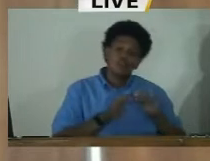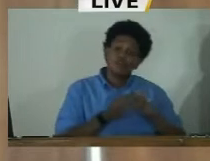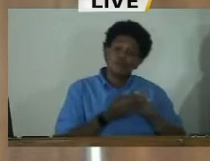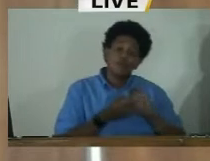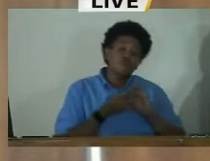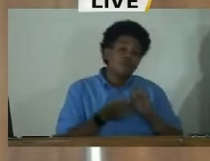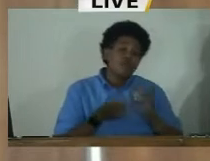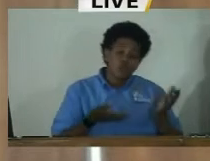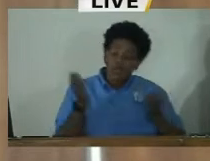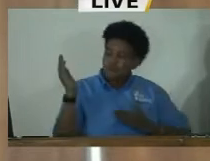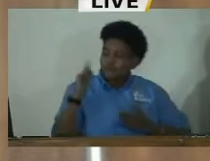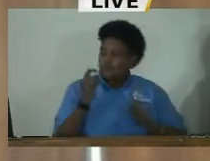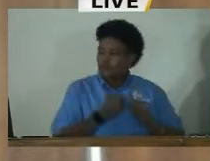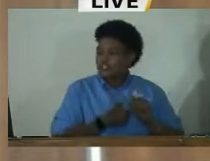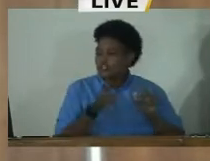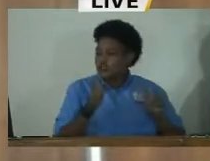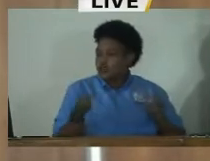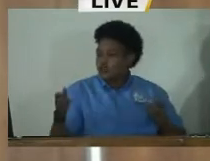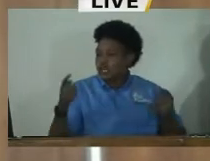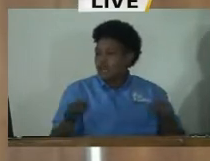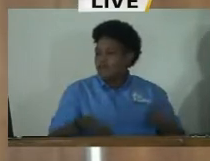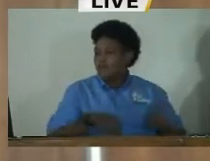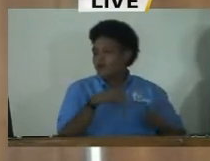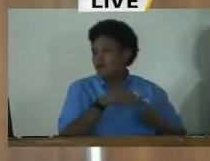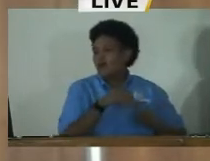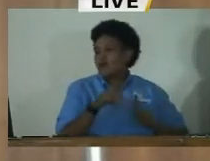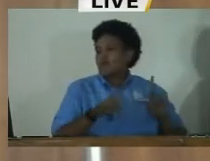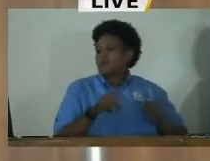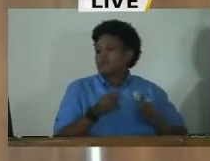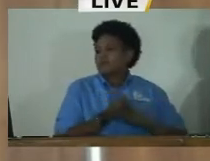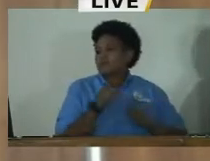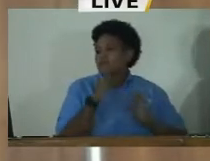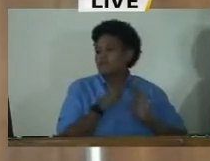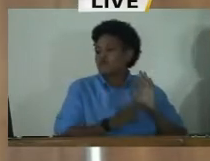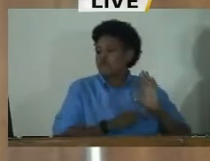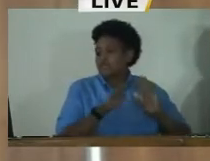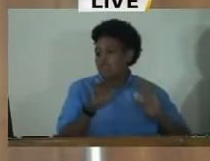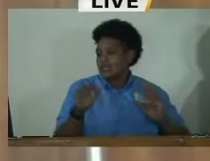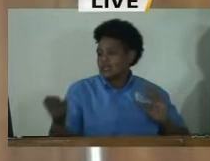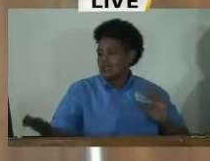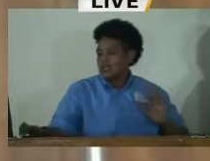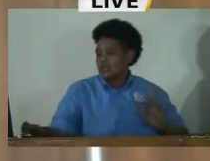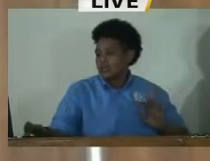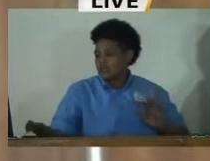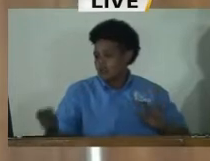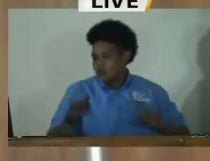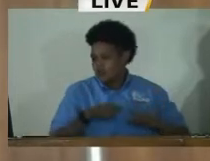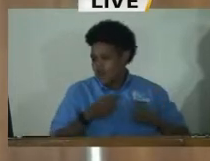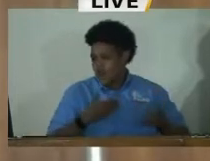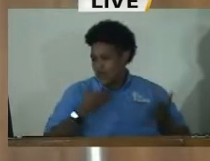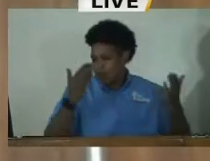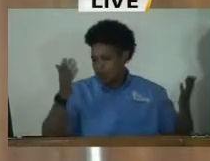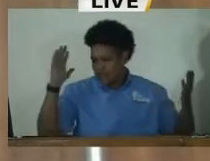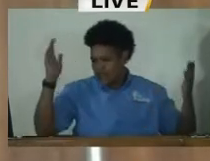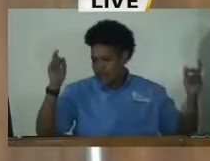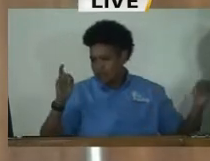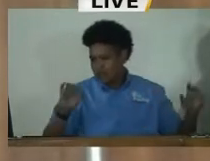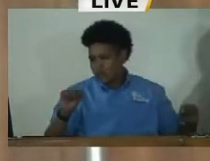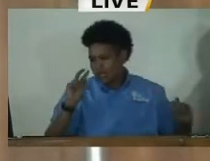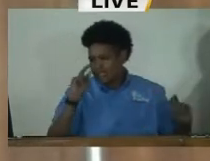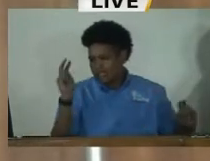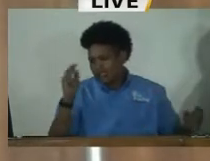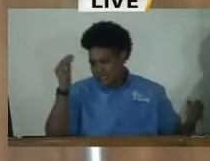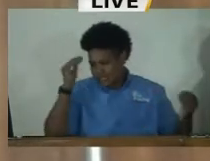in terms of exports per capita. And I would call on persons to read when I present the presentation so that you can actually see